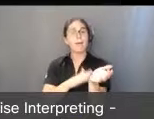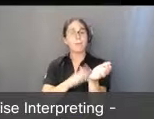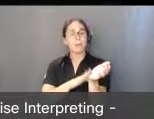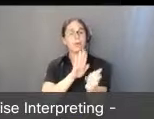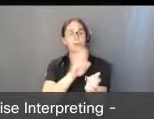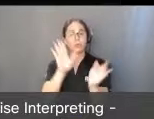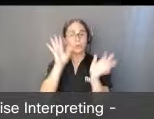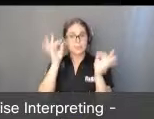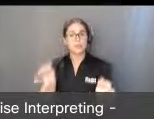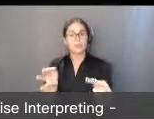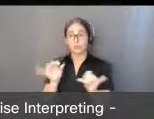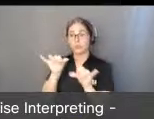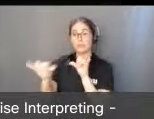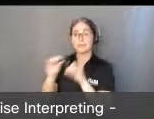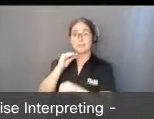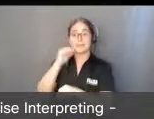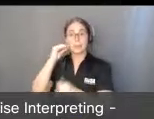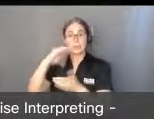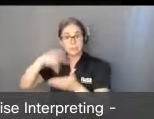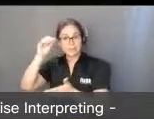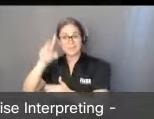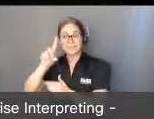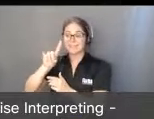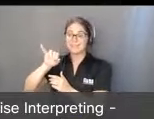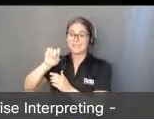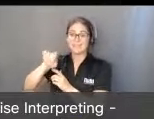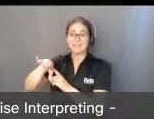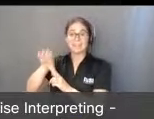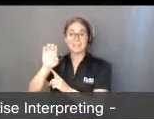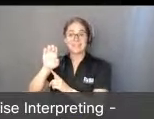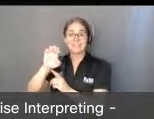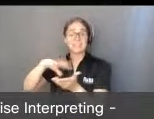distance learning, or rather health-focused learning, until it is